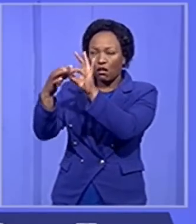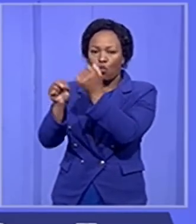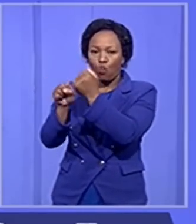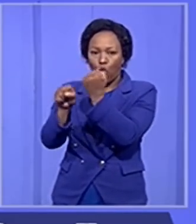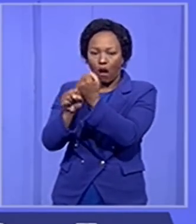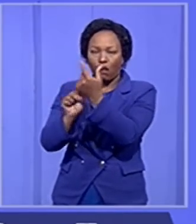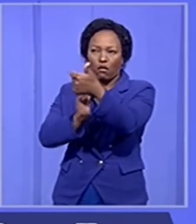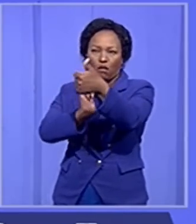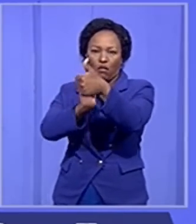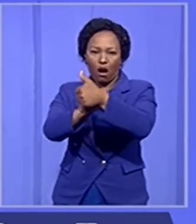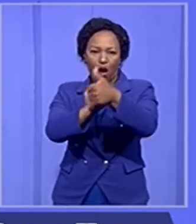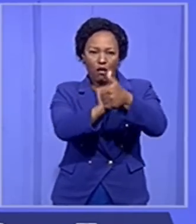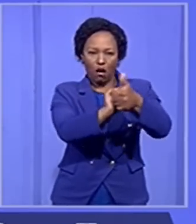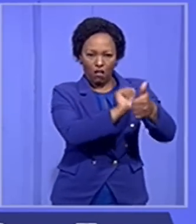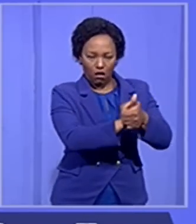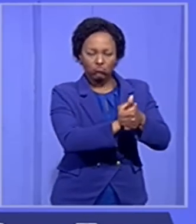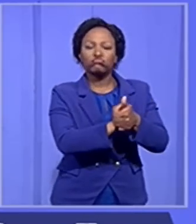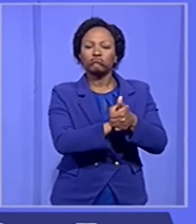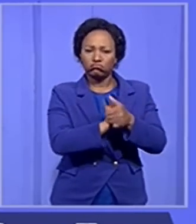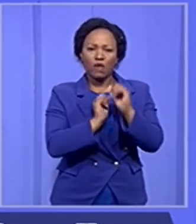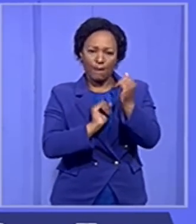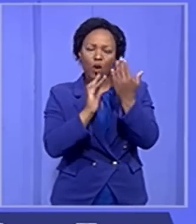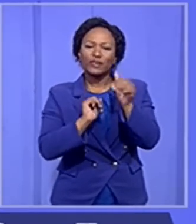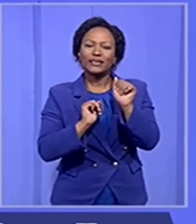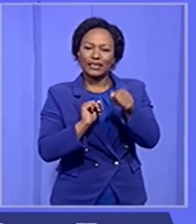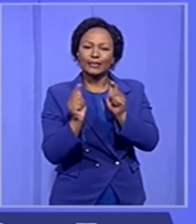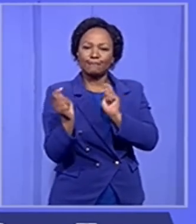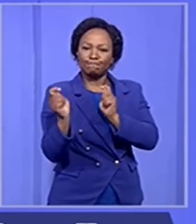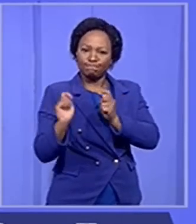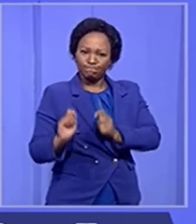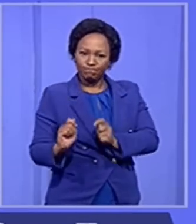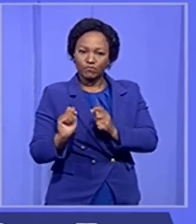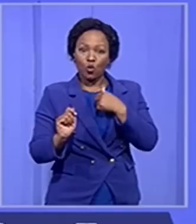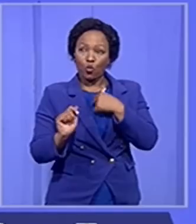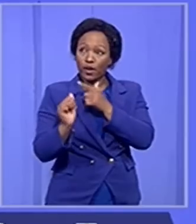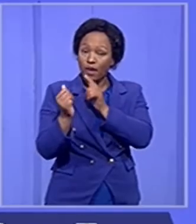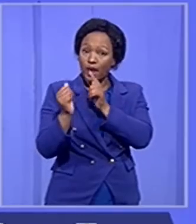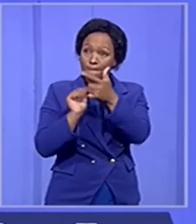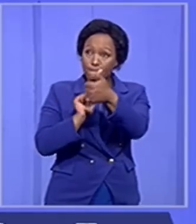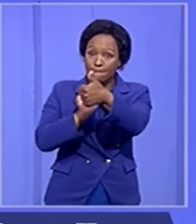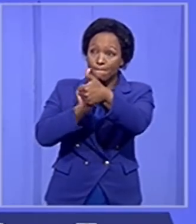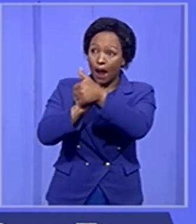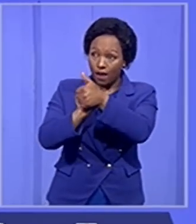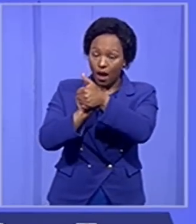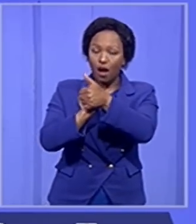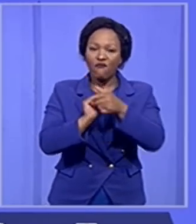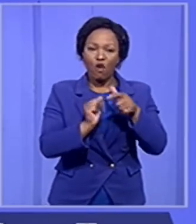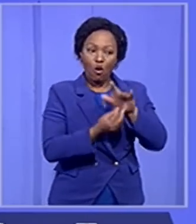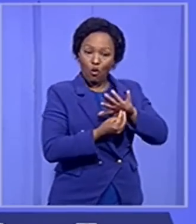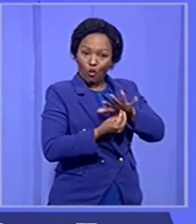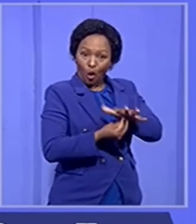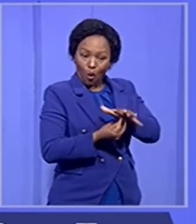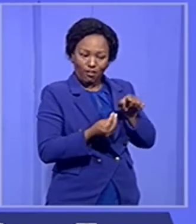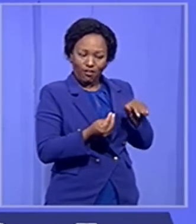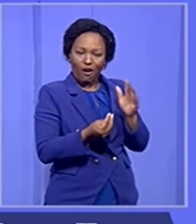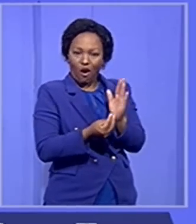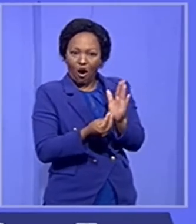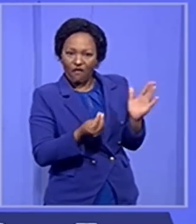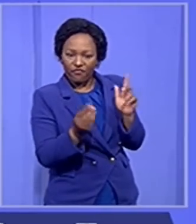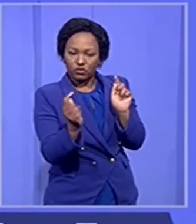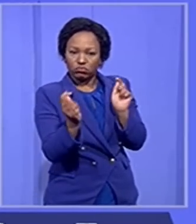approach. We believe that such partnership will support our transition to a